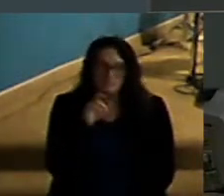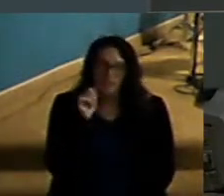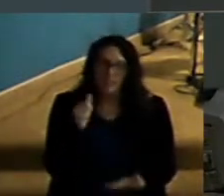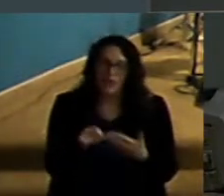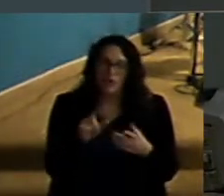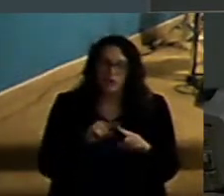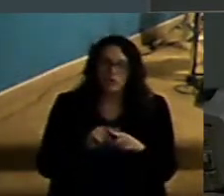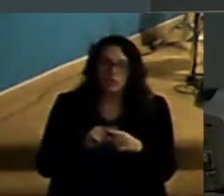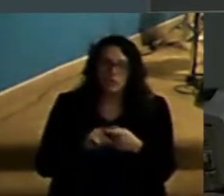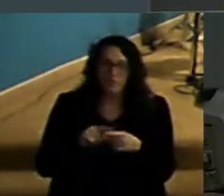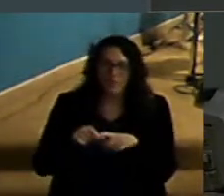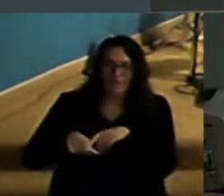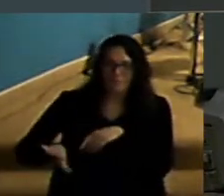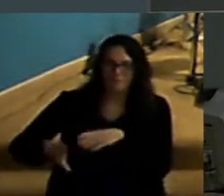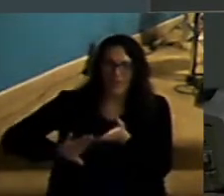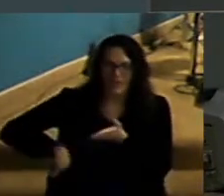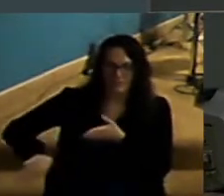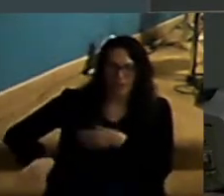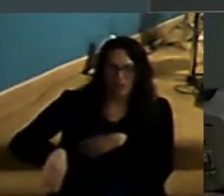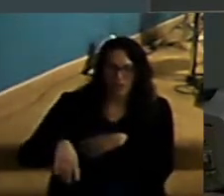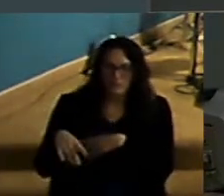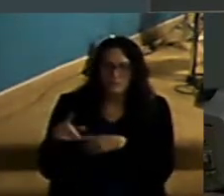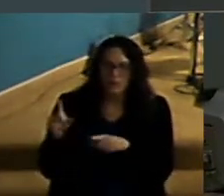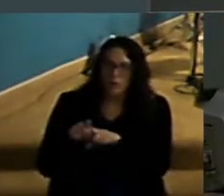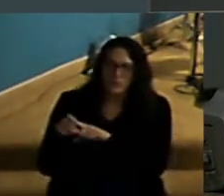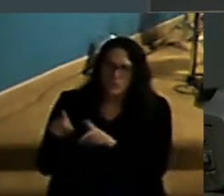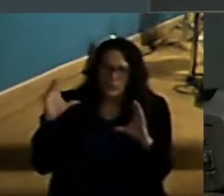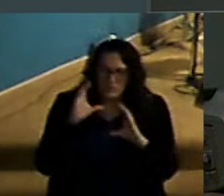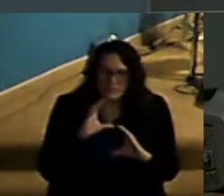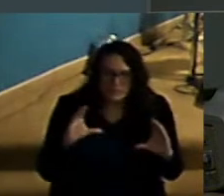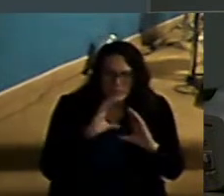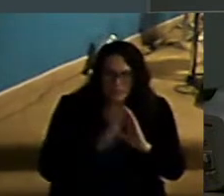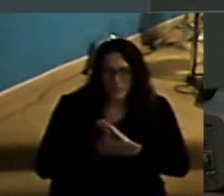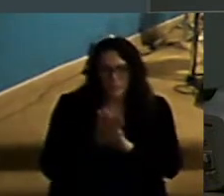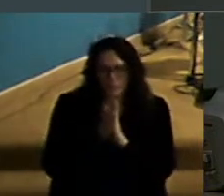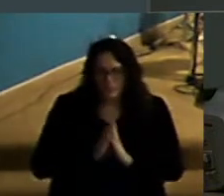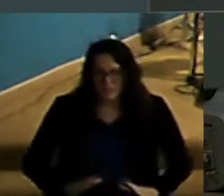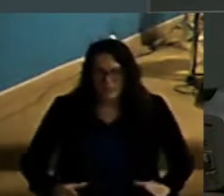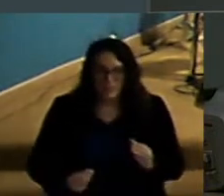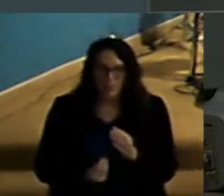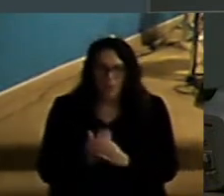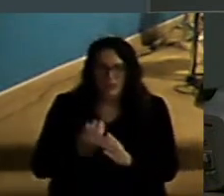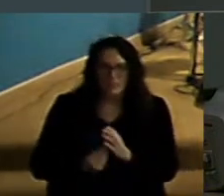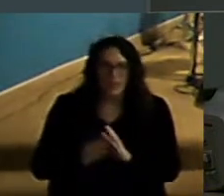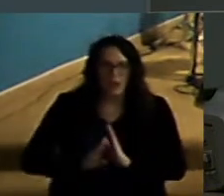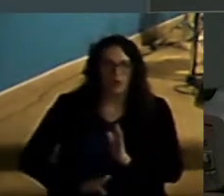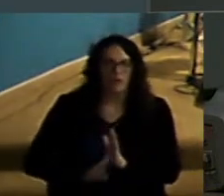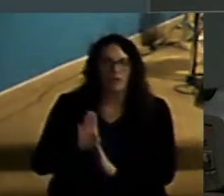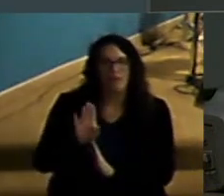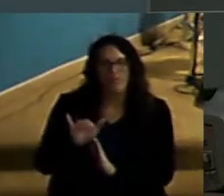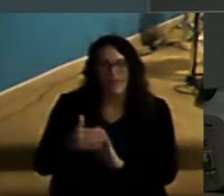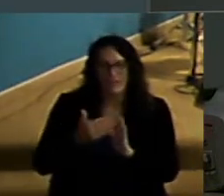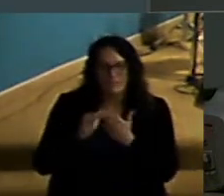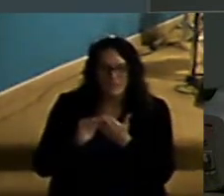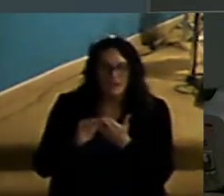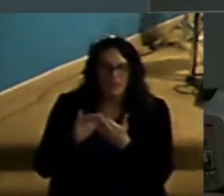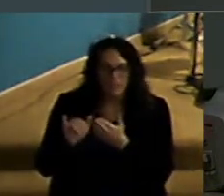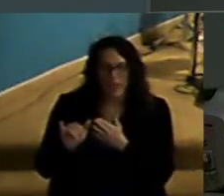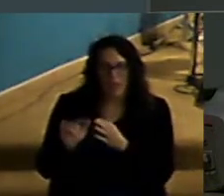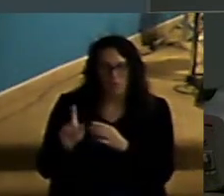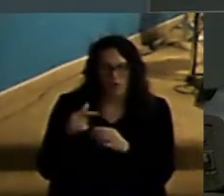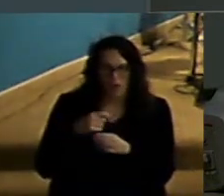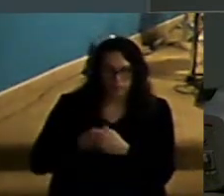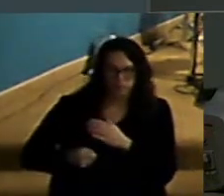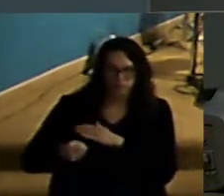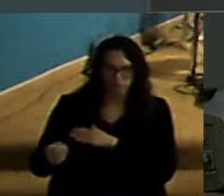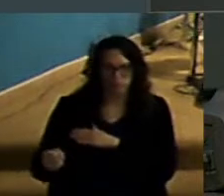says this: "Also, seek the peace and prosperity of the city to which I carried you into exile.